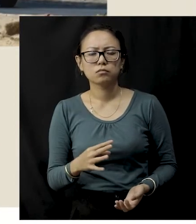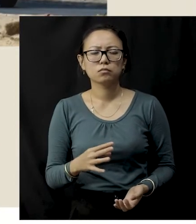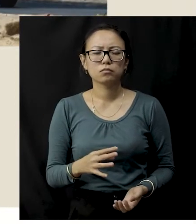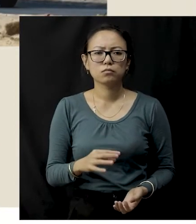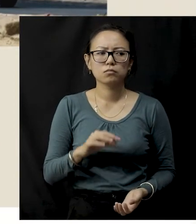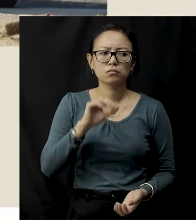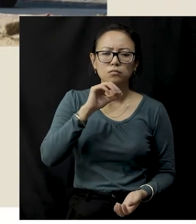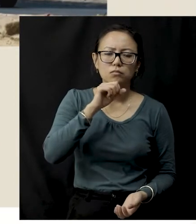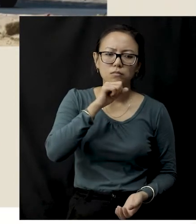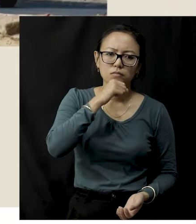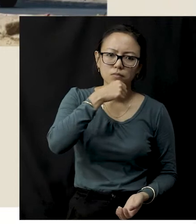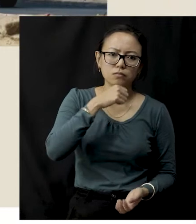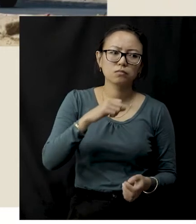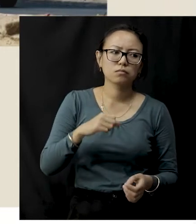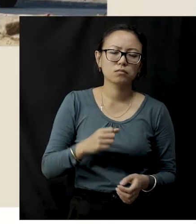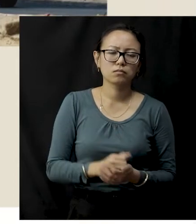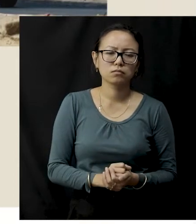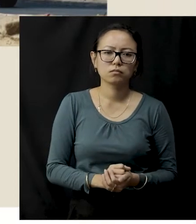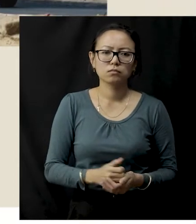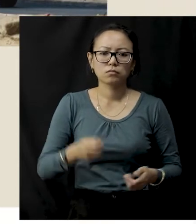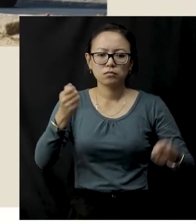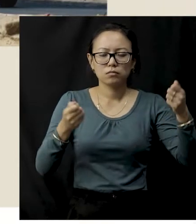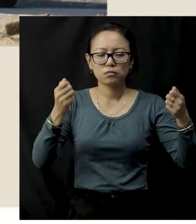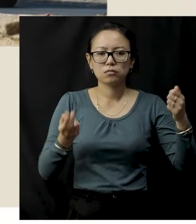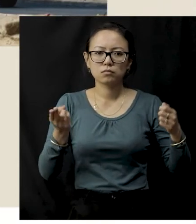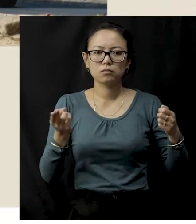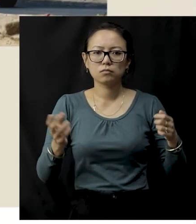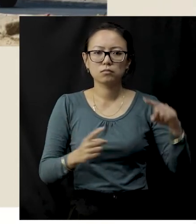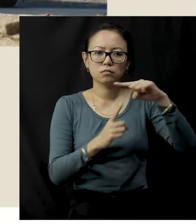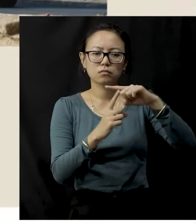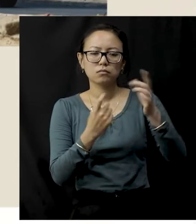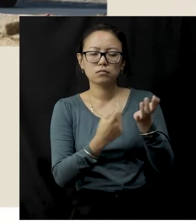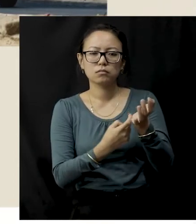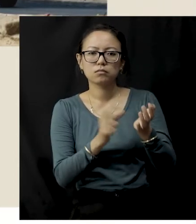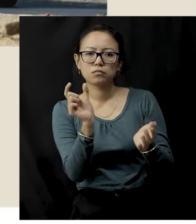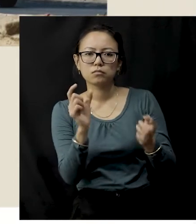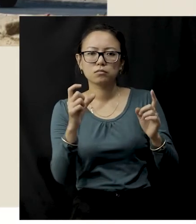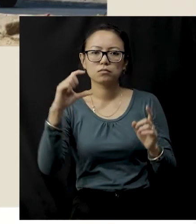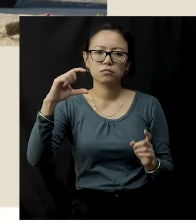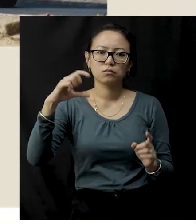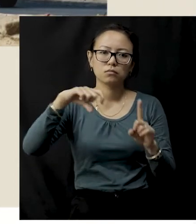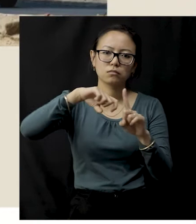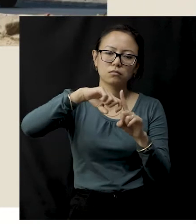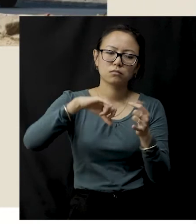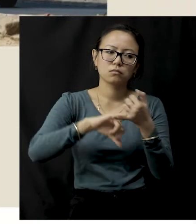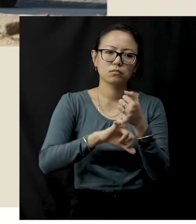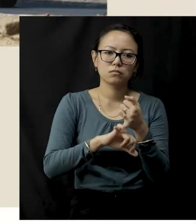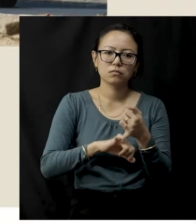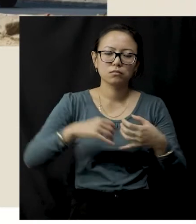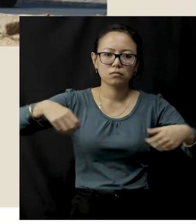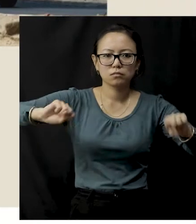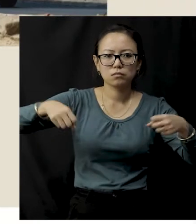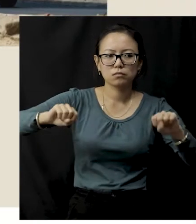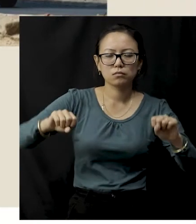that we have buses, we have trucks, then we have motorbikes and scooter, right? And what do you